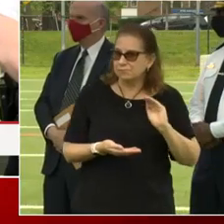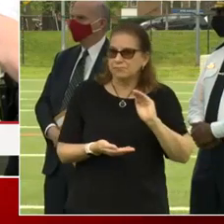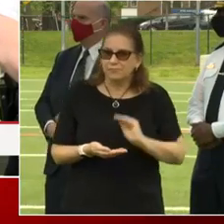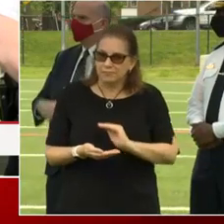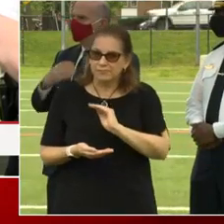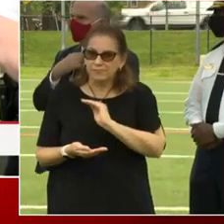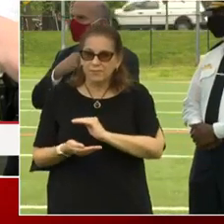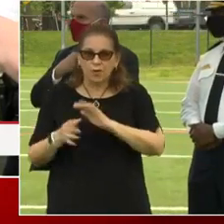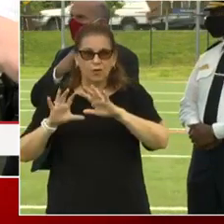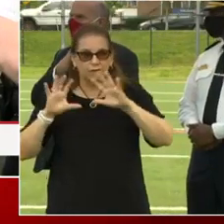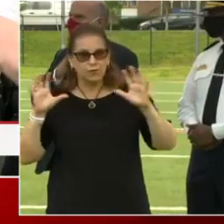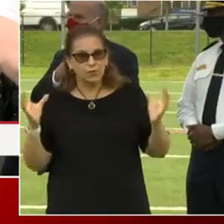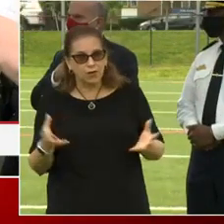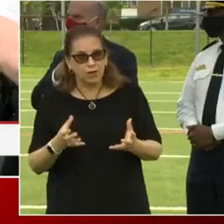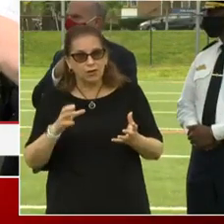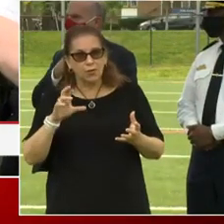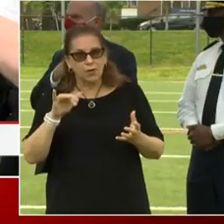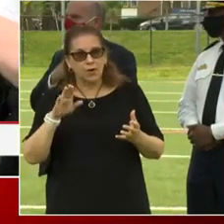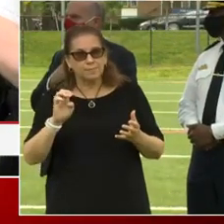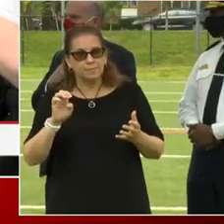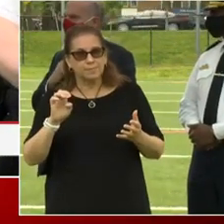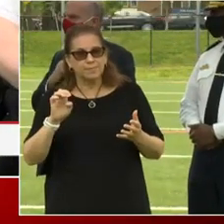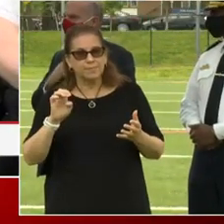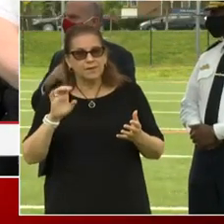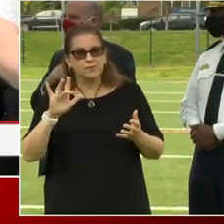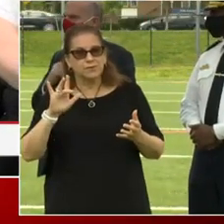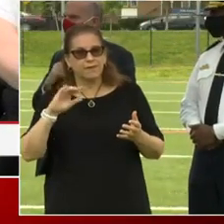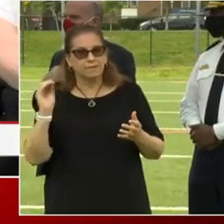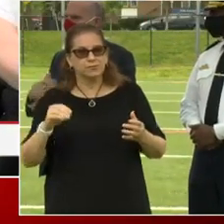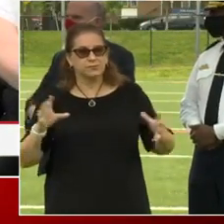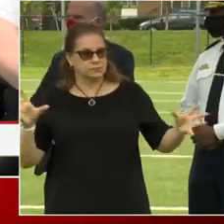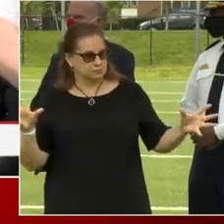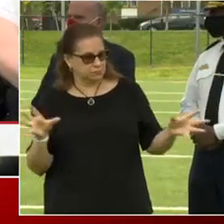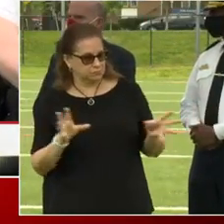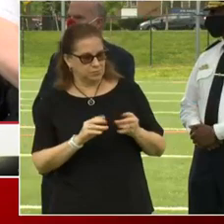overall crime decreased by 25%.